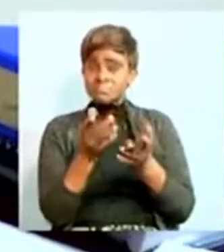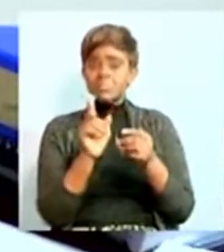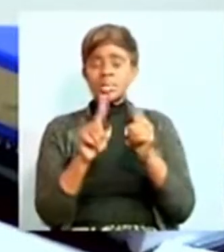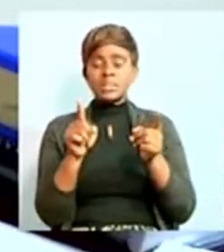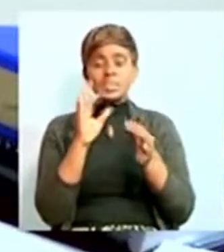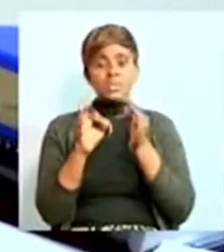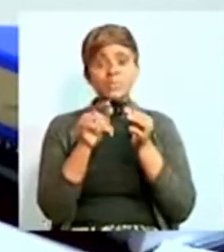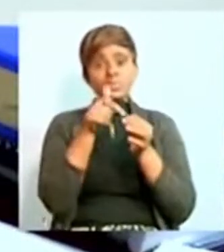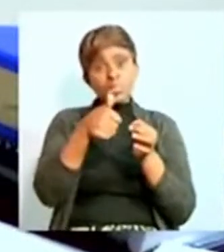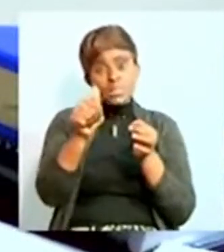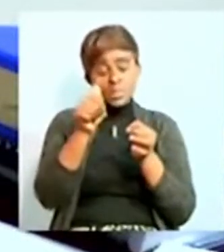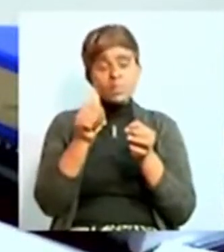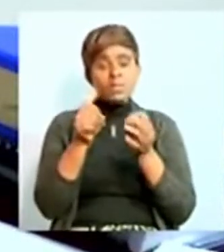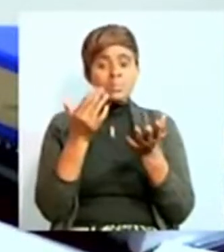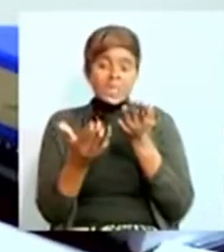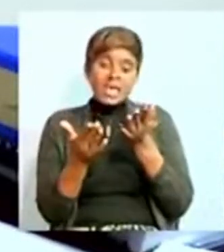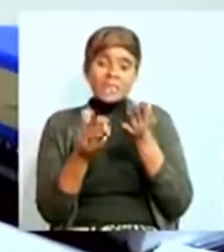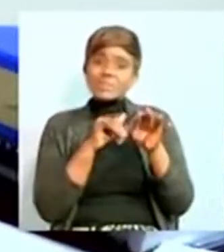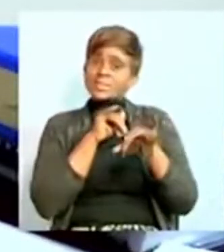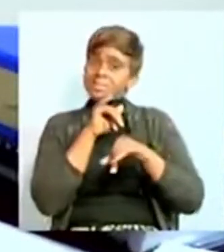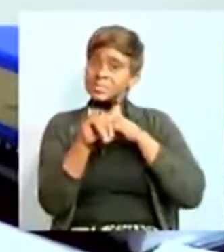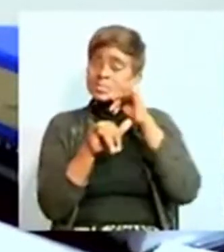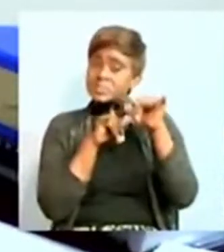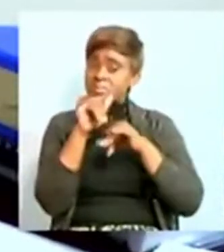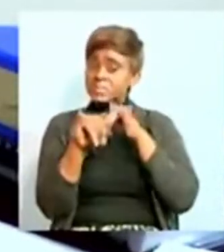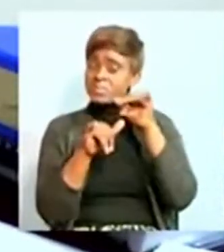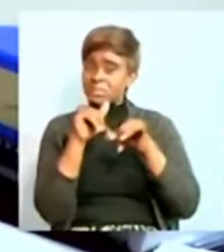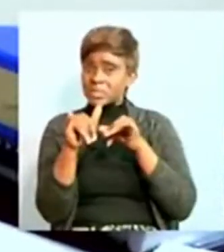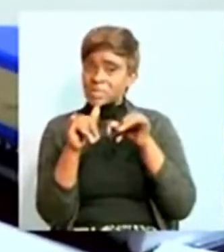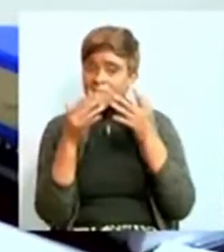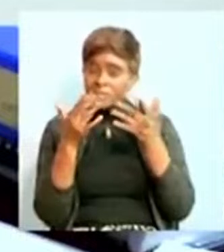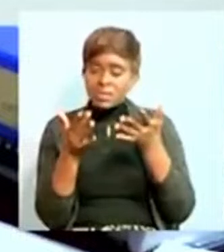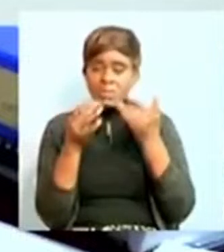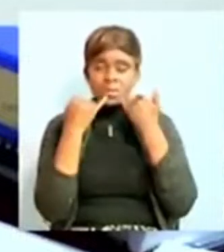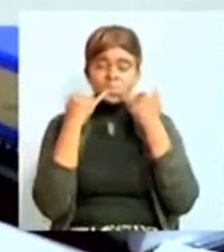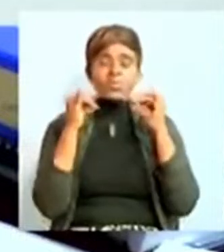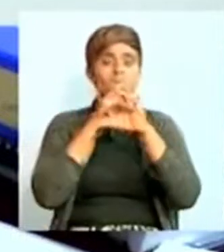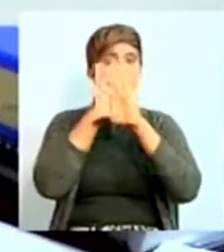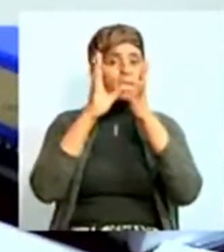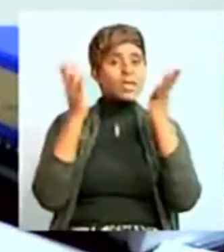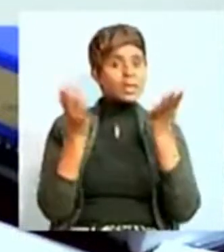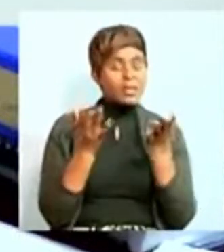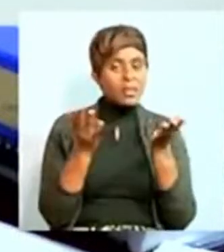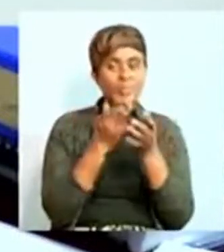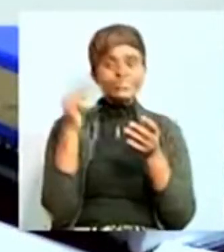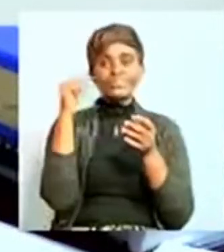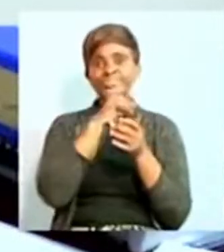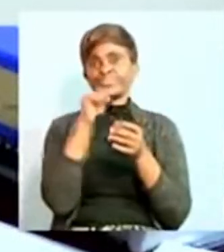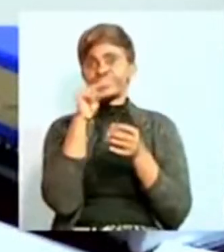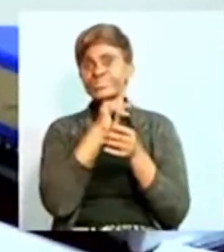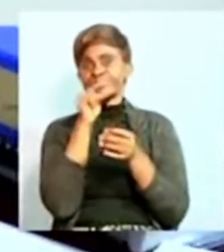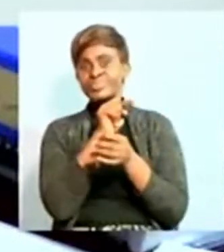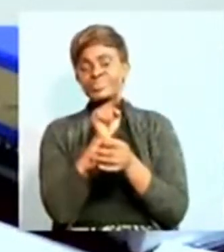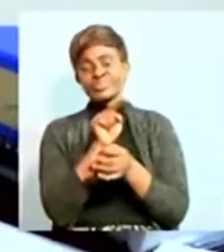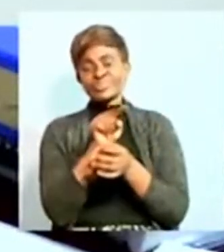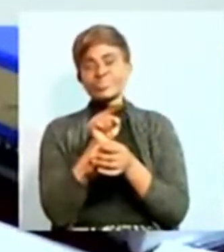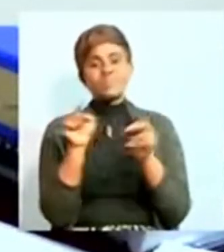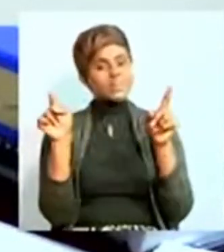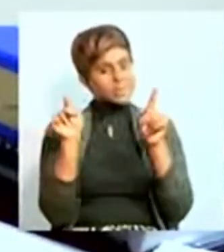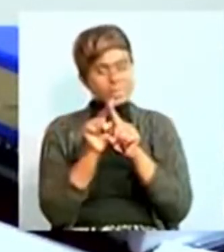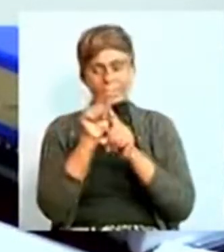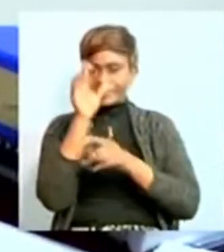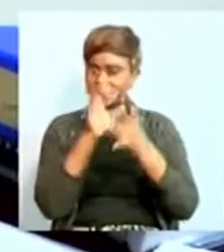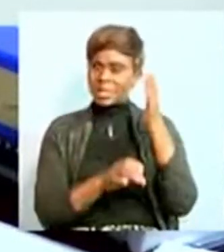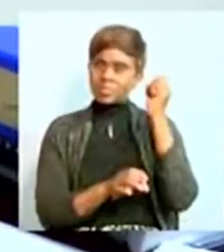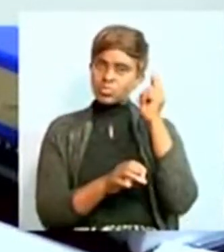However, should you deliberately mislead or give false information, the same